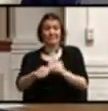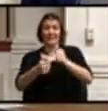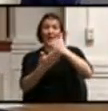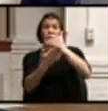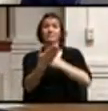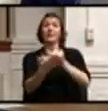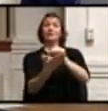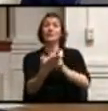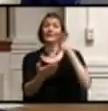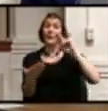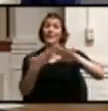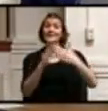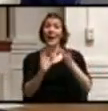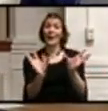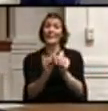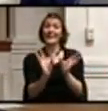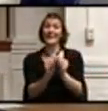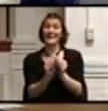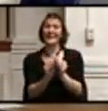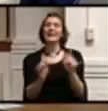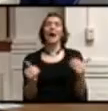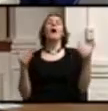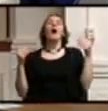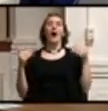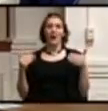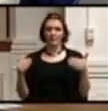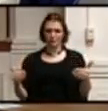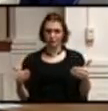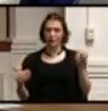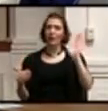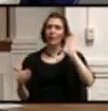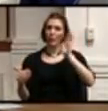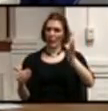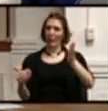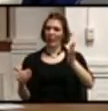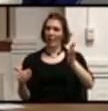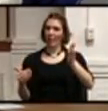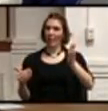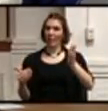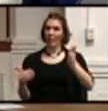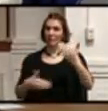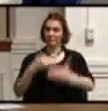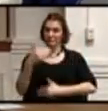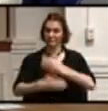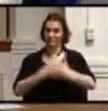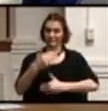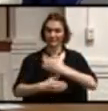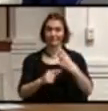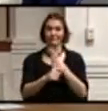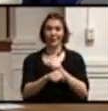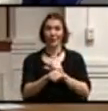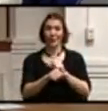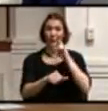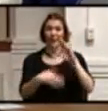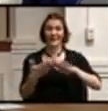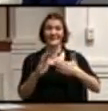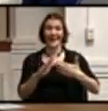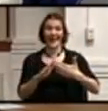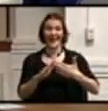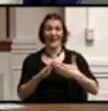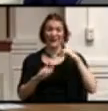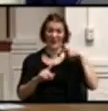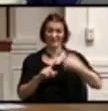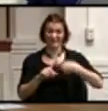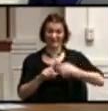meeting, we now continue forward with the rest of the work of the town over the course of the